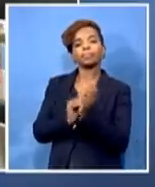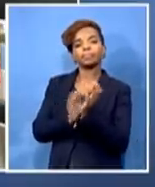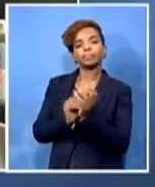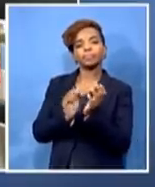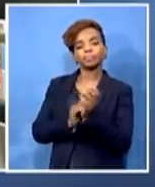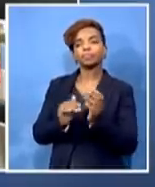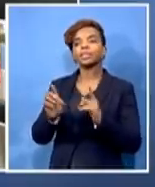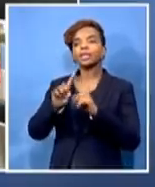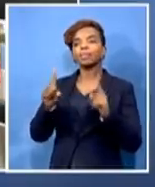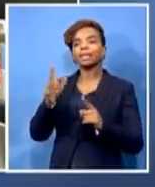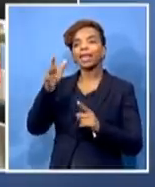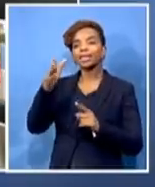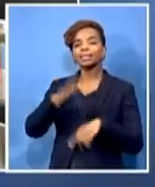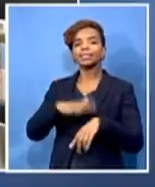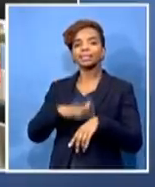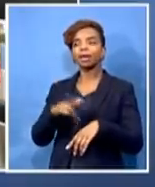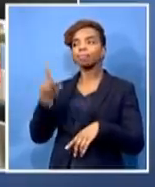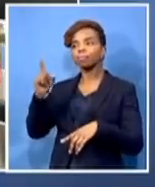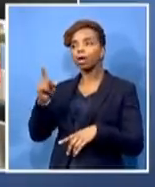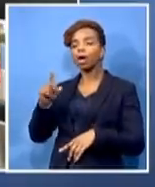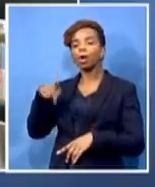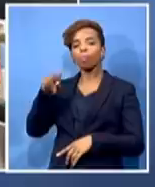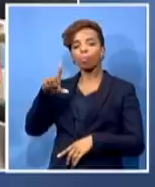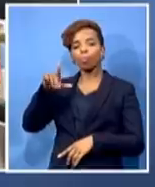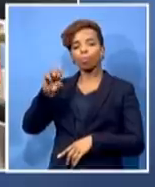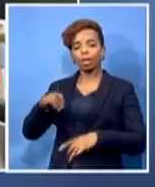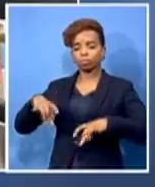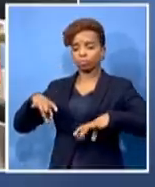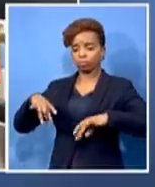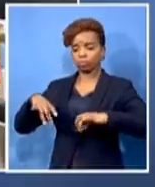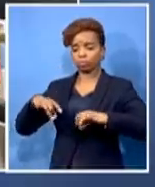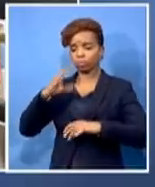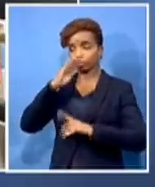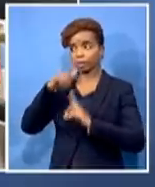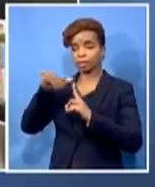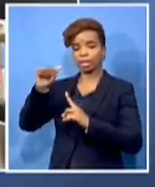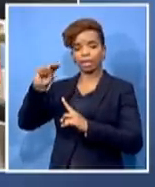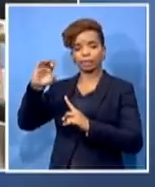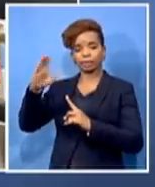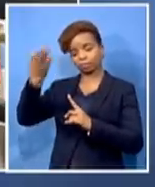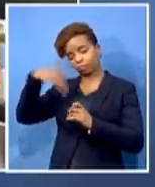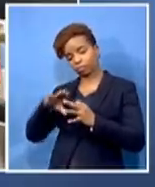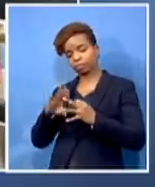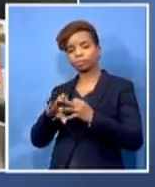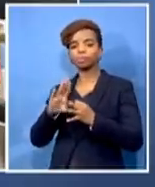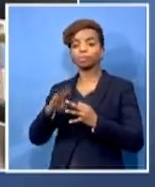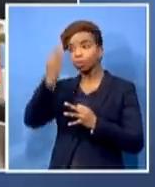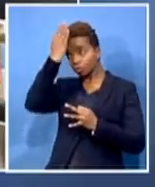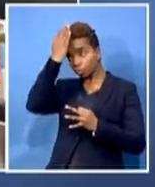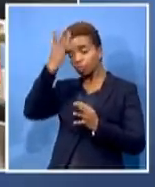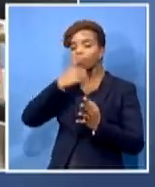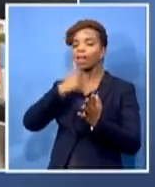spokesperson Bulemabi, and another letter from Jacob Zuma. What are we to read from senior